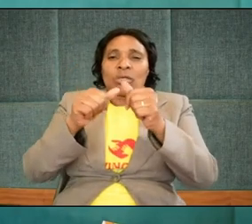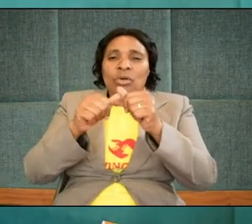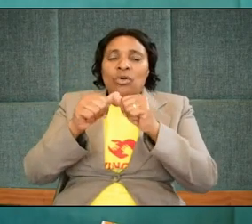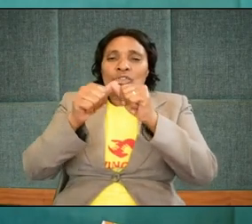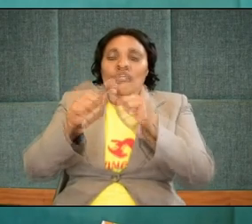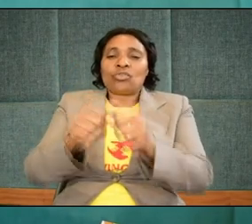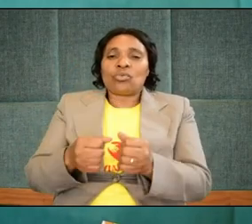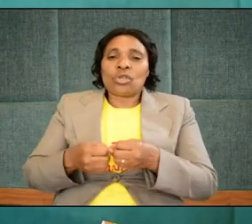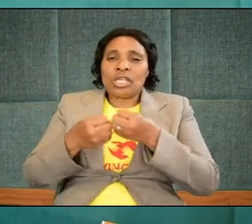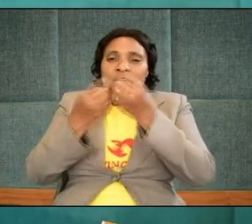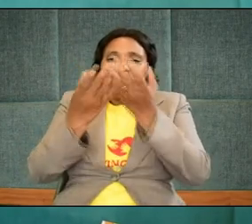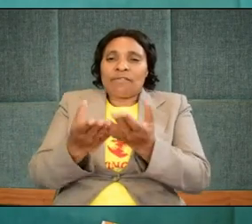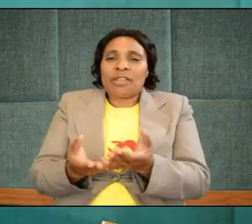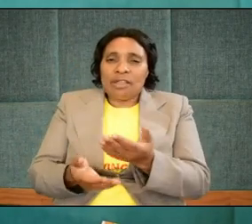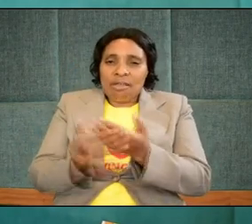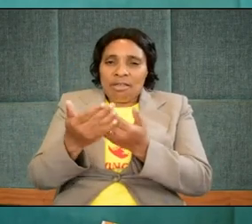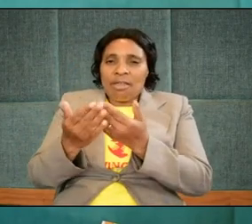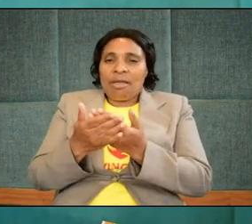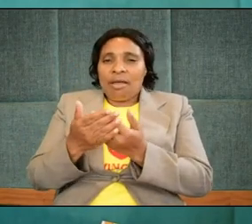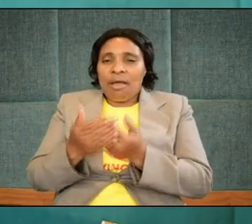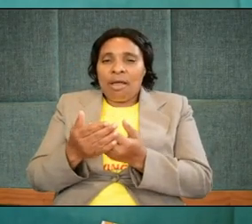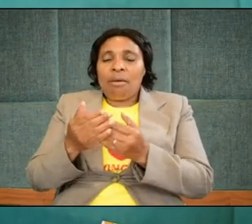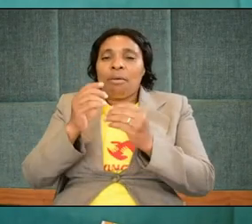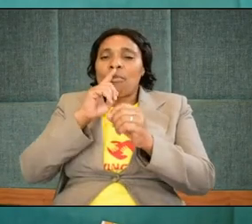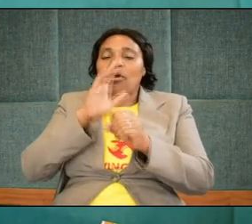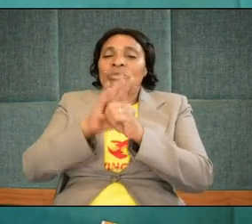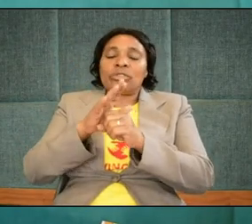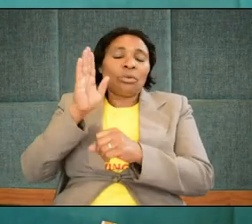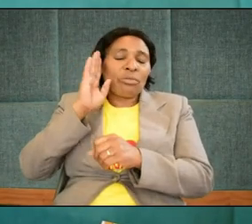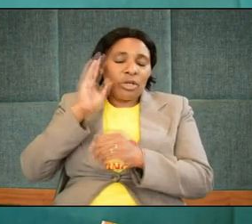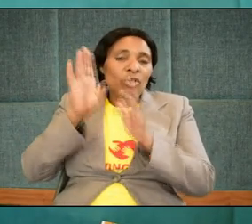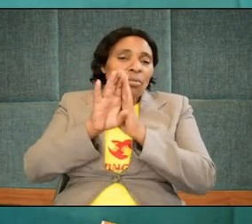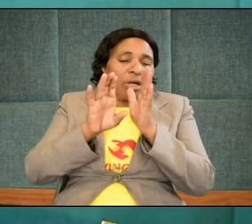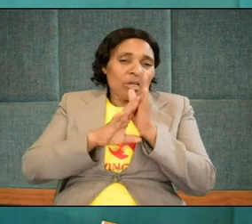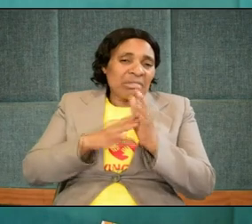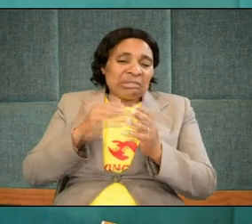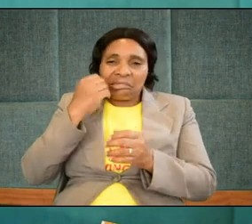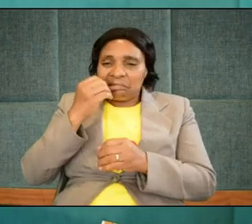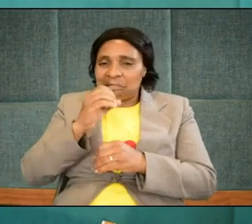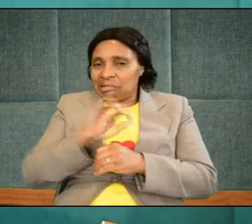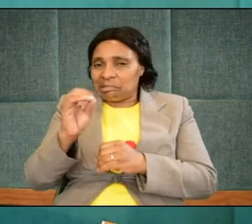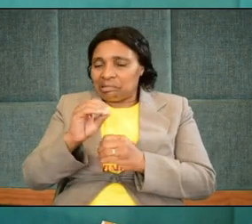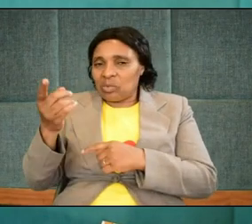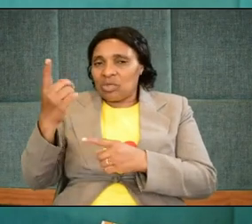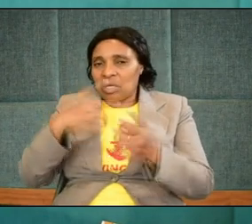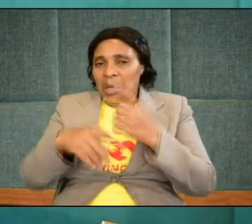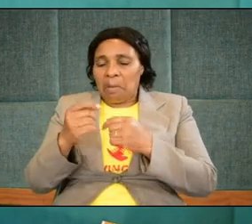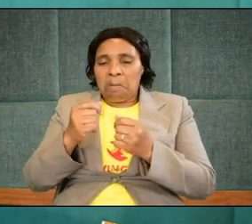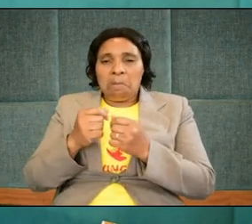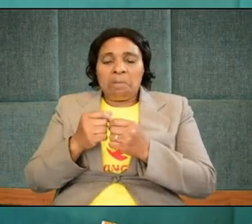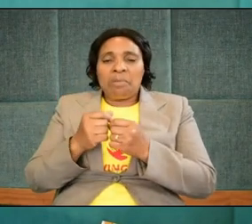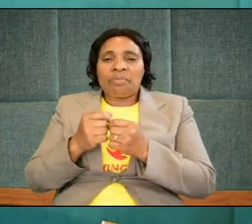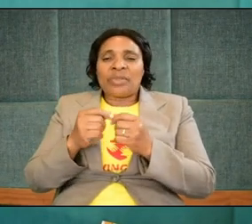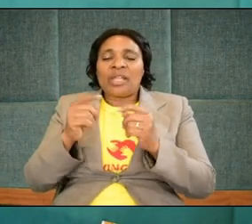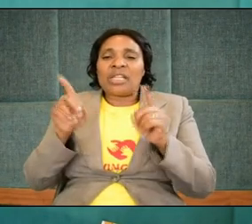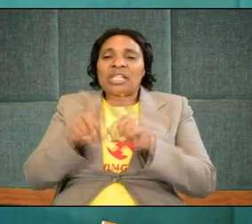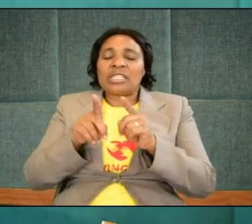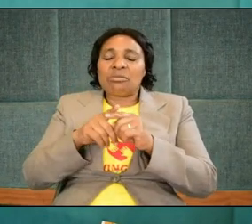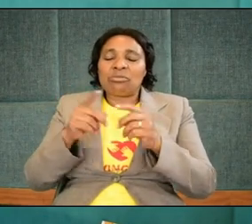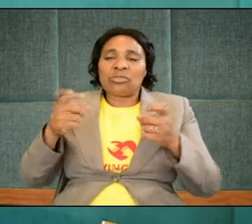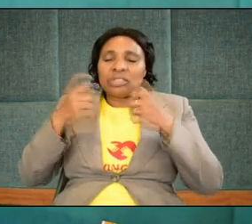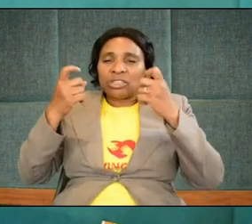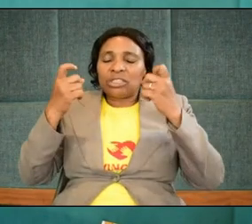love and care. He had promised that if they would obey his commandments, no disease would come upon them. And it was